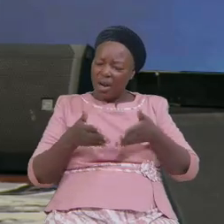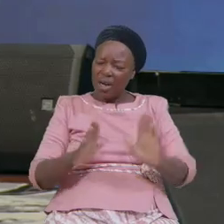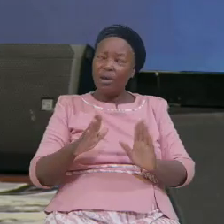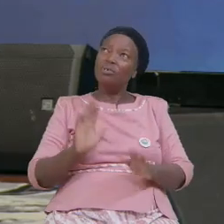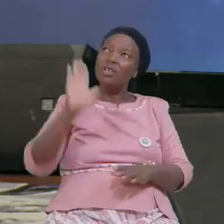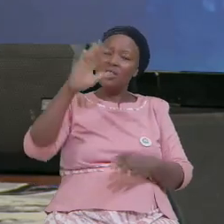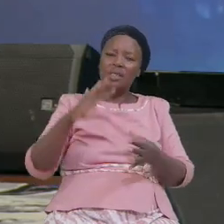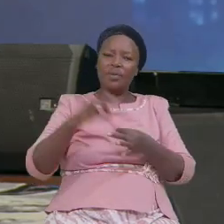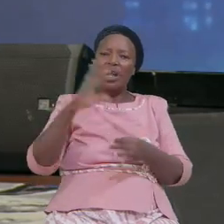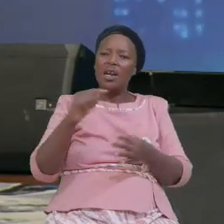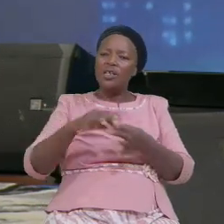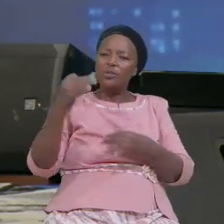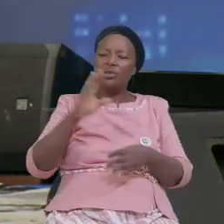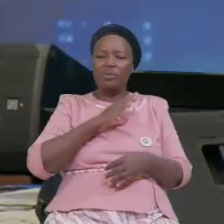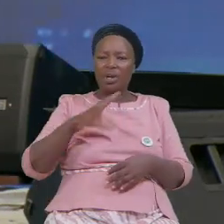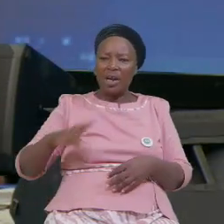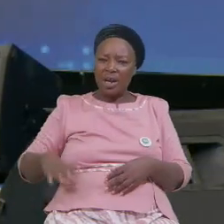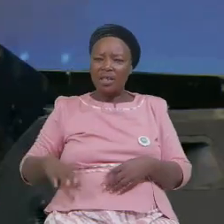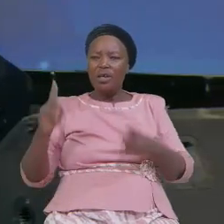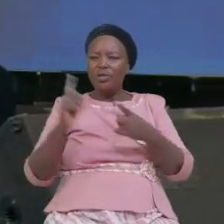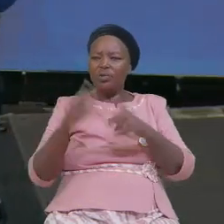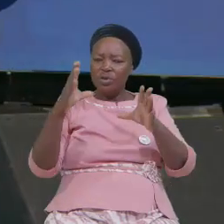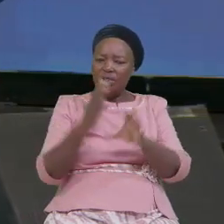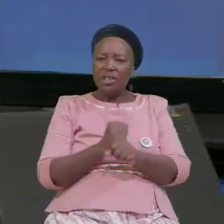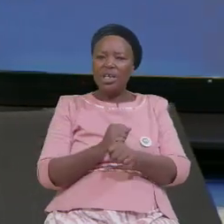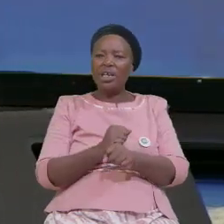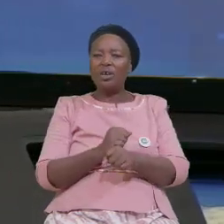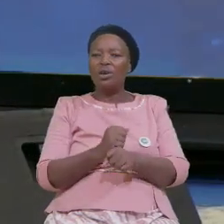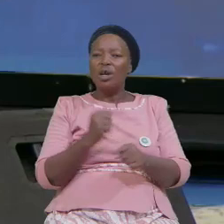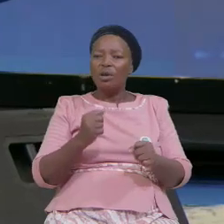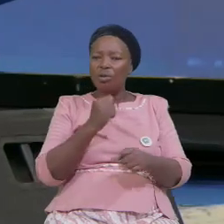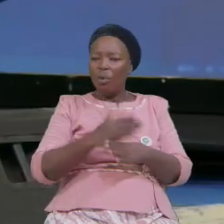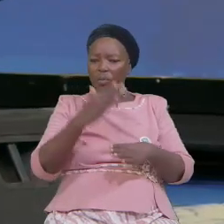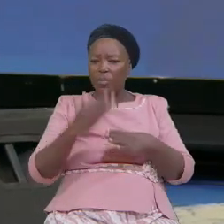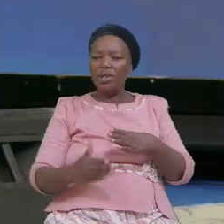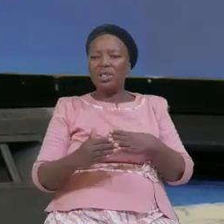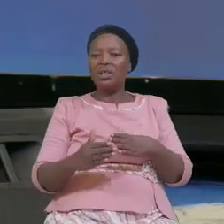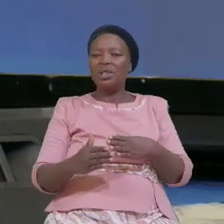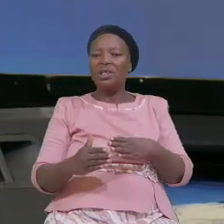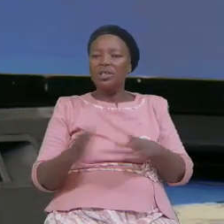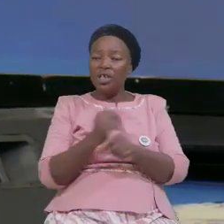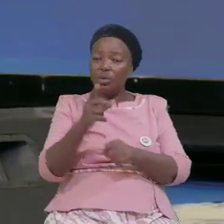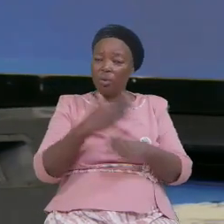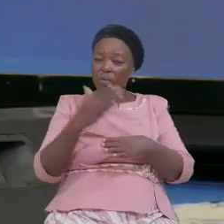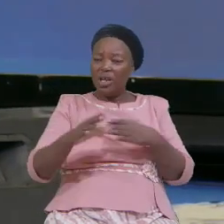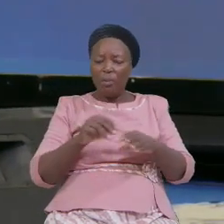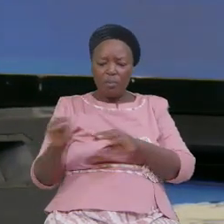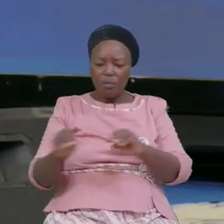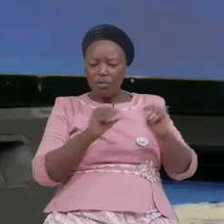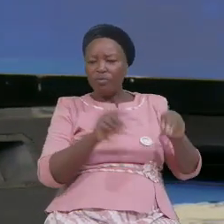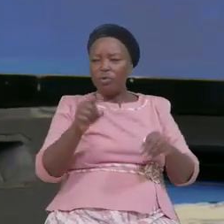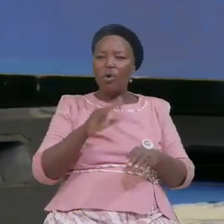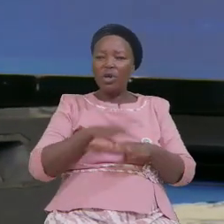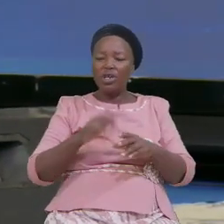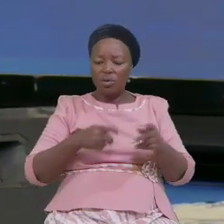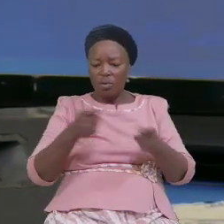the Spirit of Christ, to take hold of your life and to move you on and to control and to guide